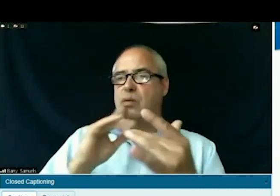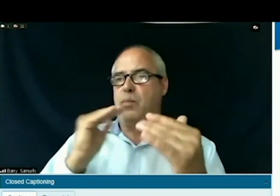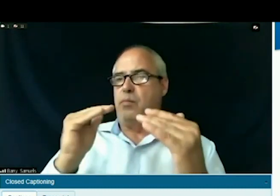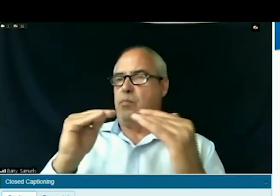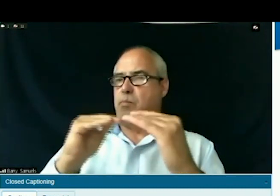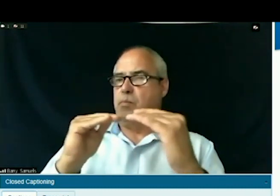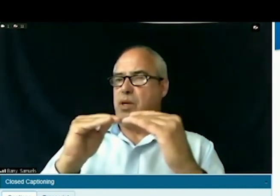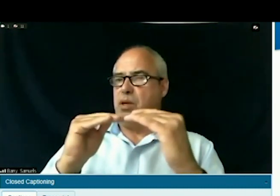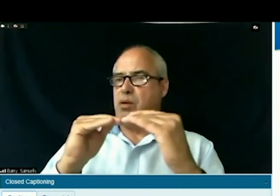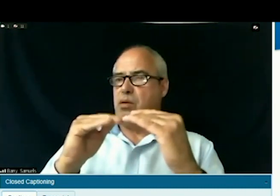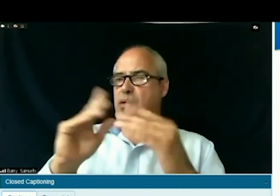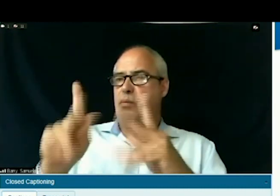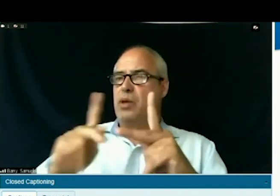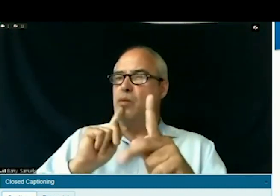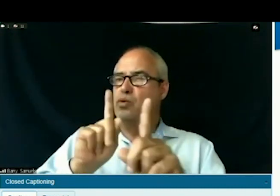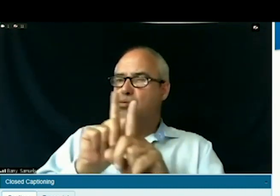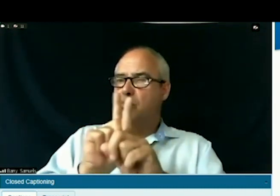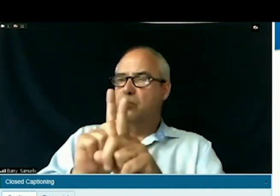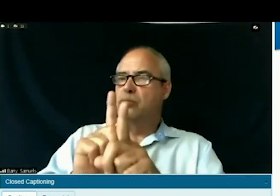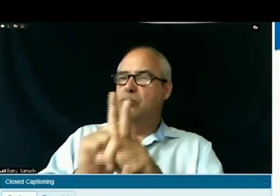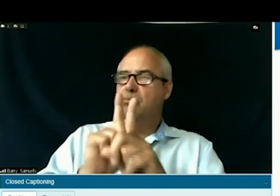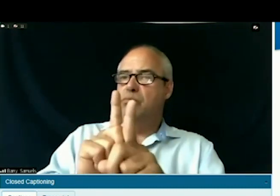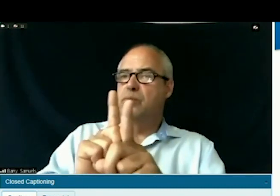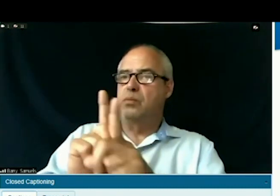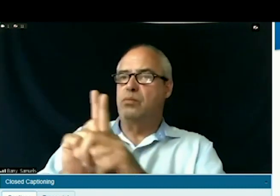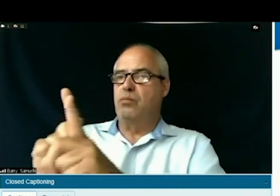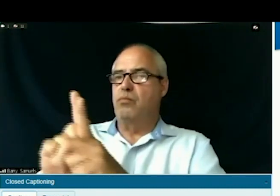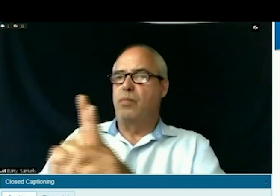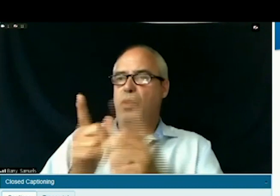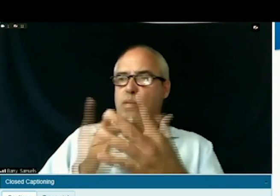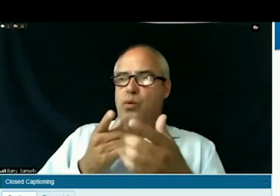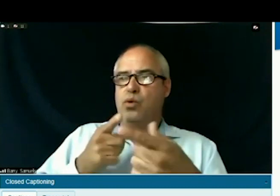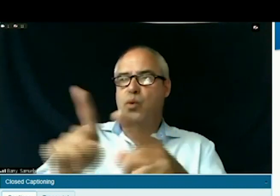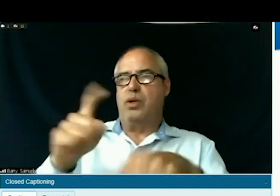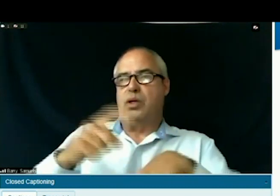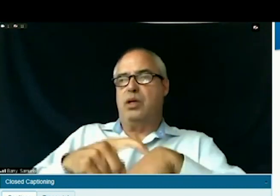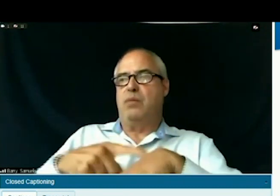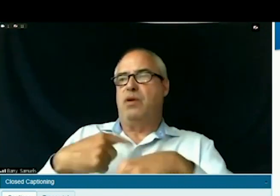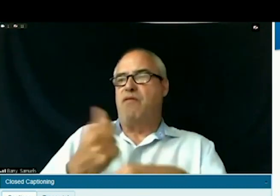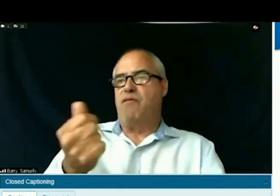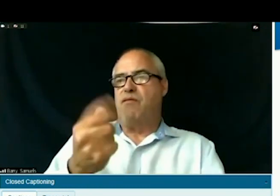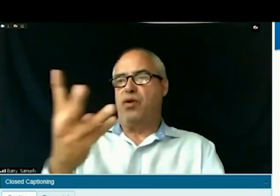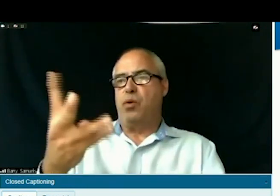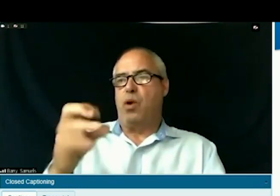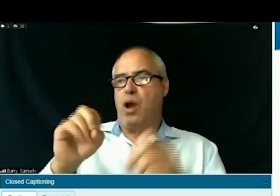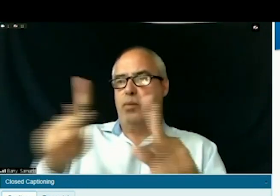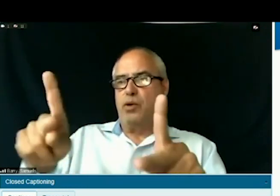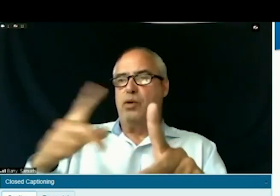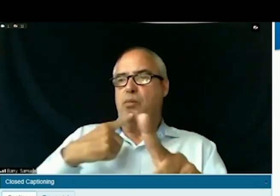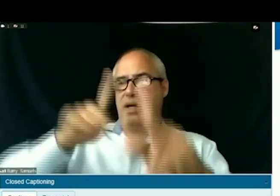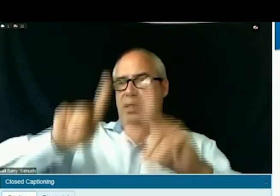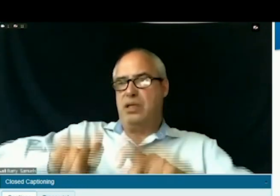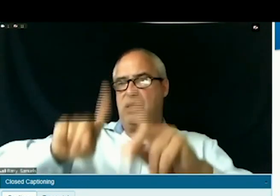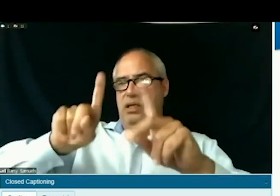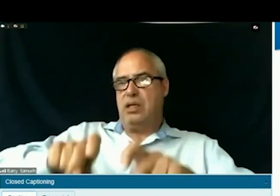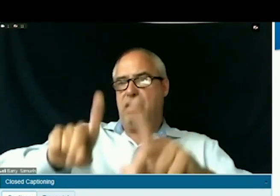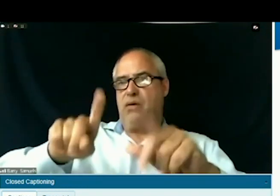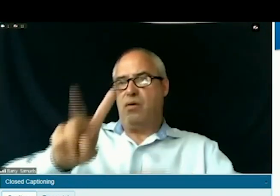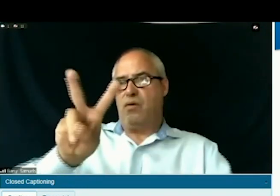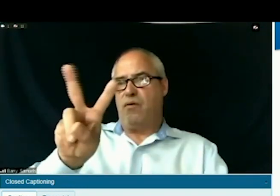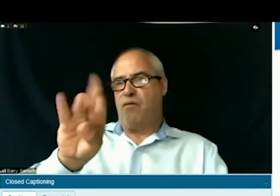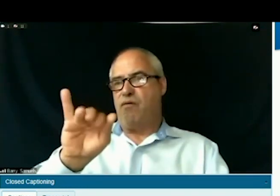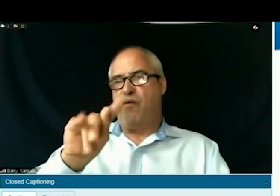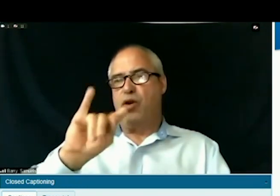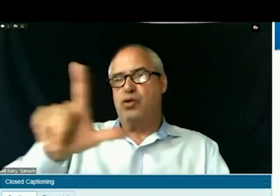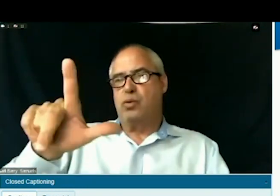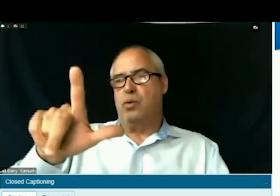people through this, time. We even had a few opportunities to test out virtual peer support programs so people